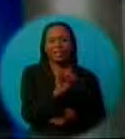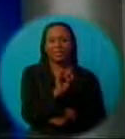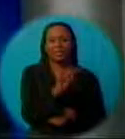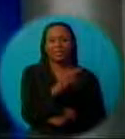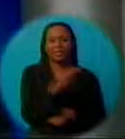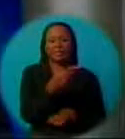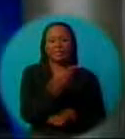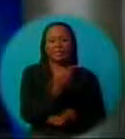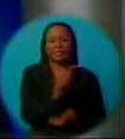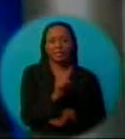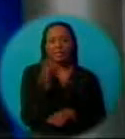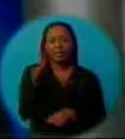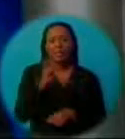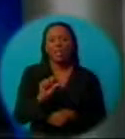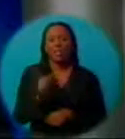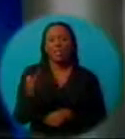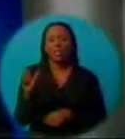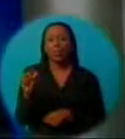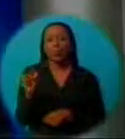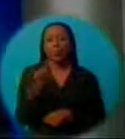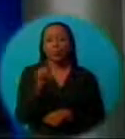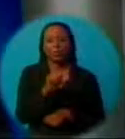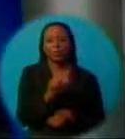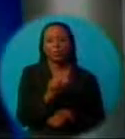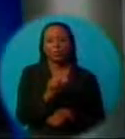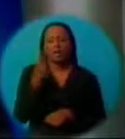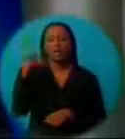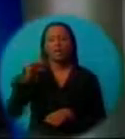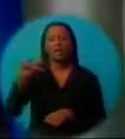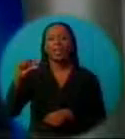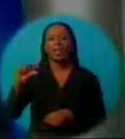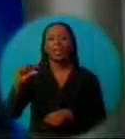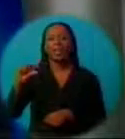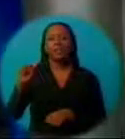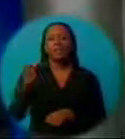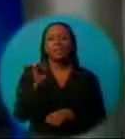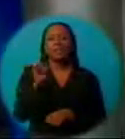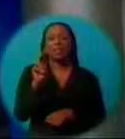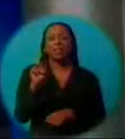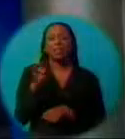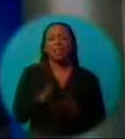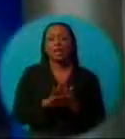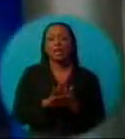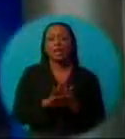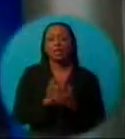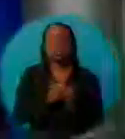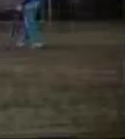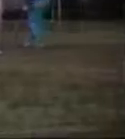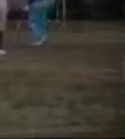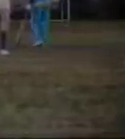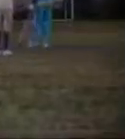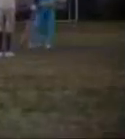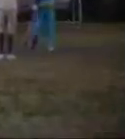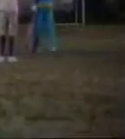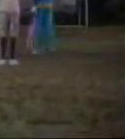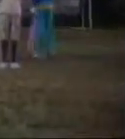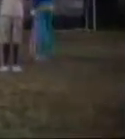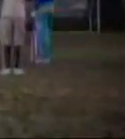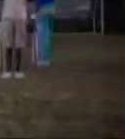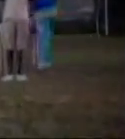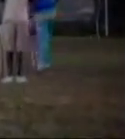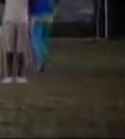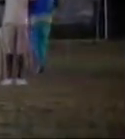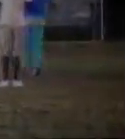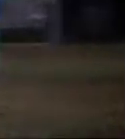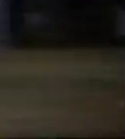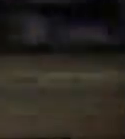2020 encounter, which brought the curtain down on the Garrison Secondary School's alumni sports extravaganza. Sent into bat, the Blue Devils